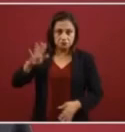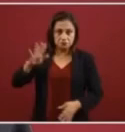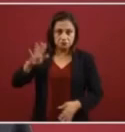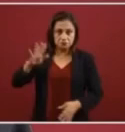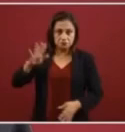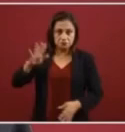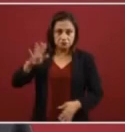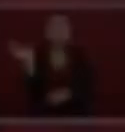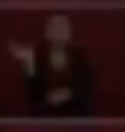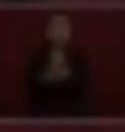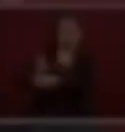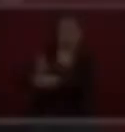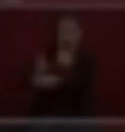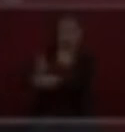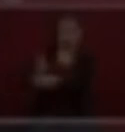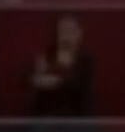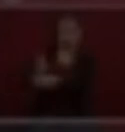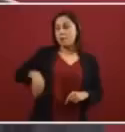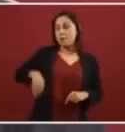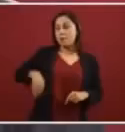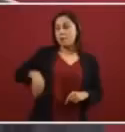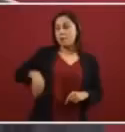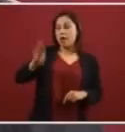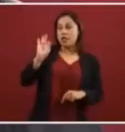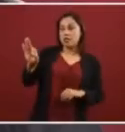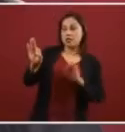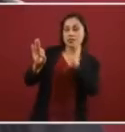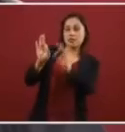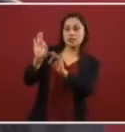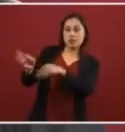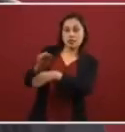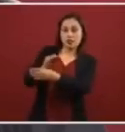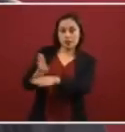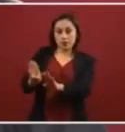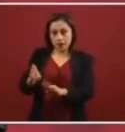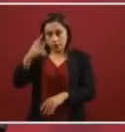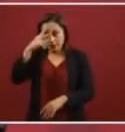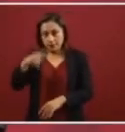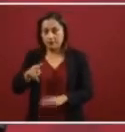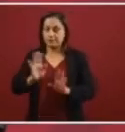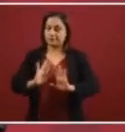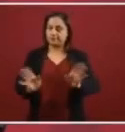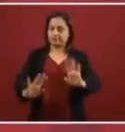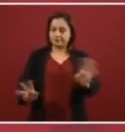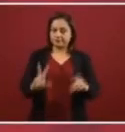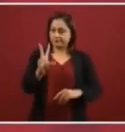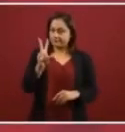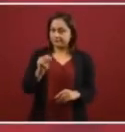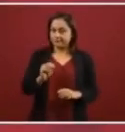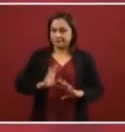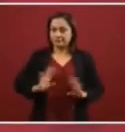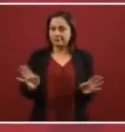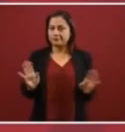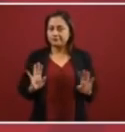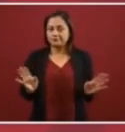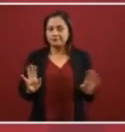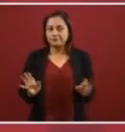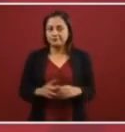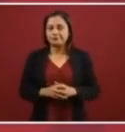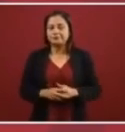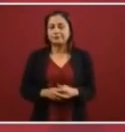else about that. Let me see. El Banco de México para que bajen las tasas de